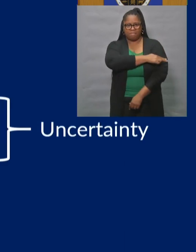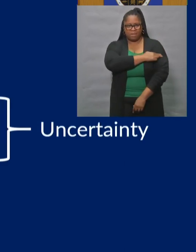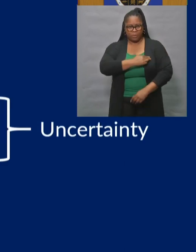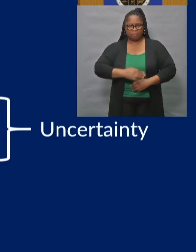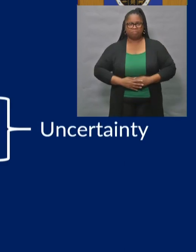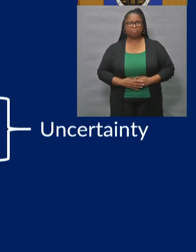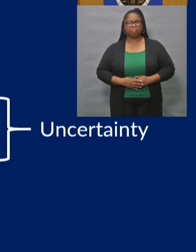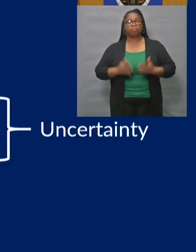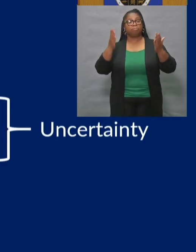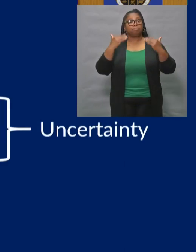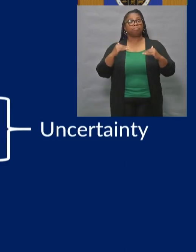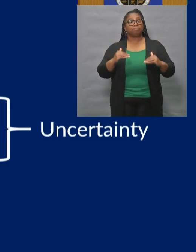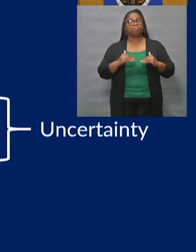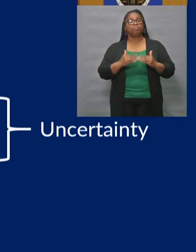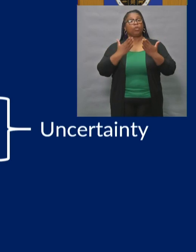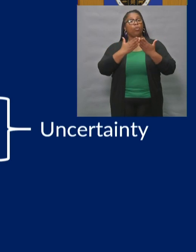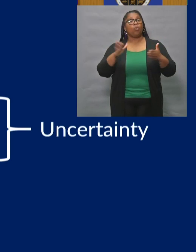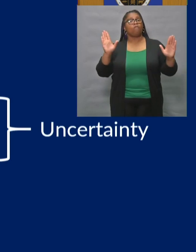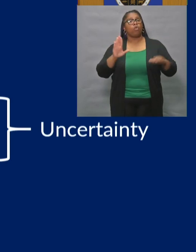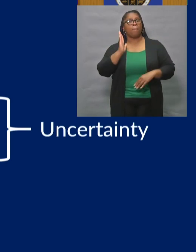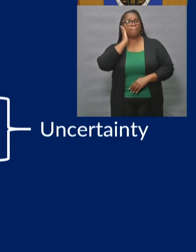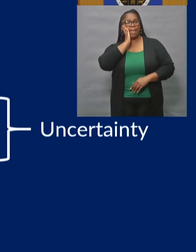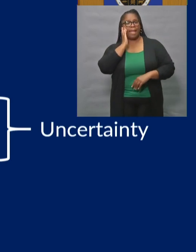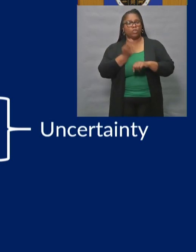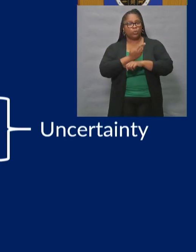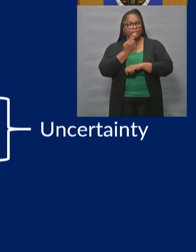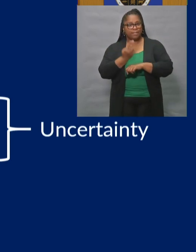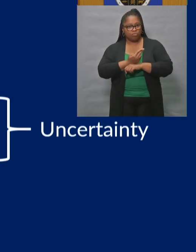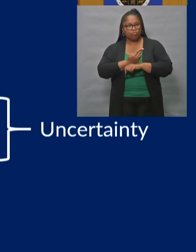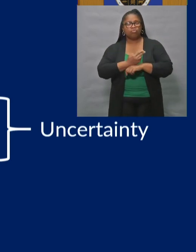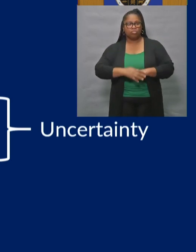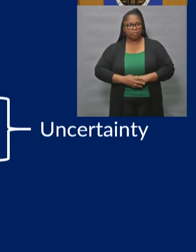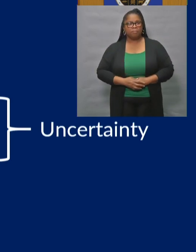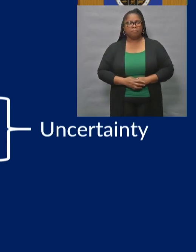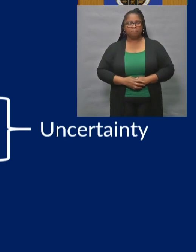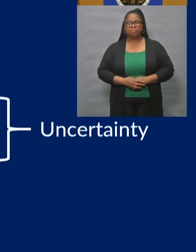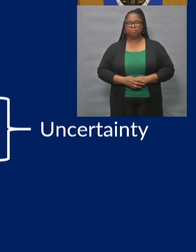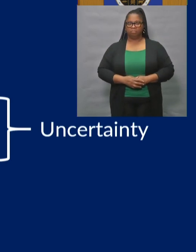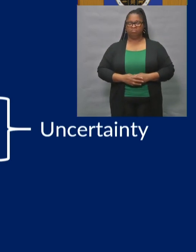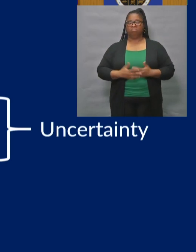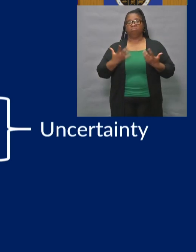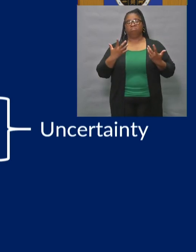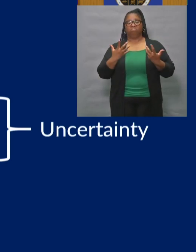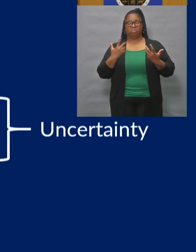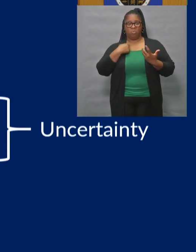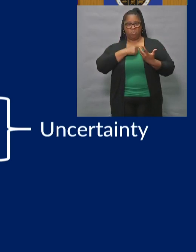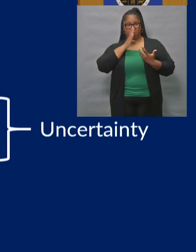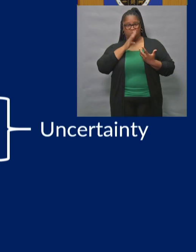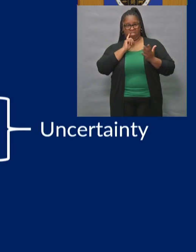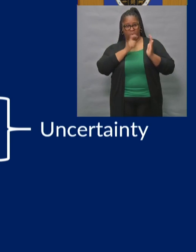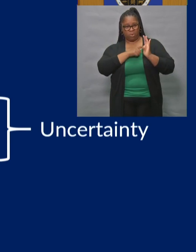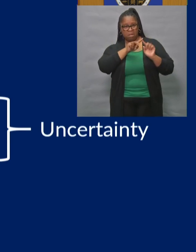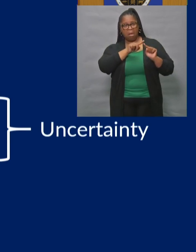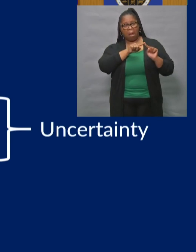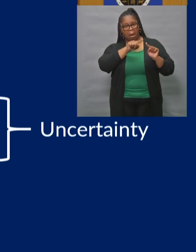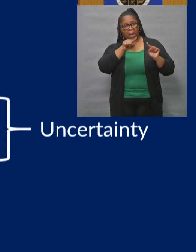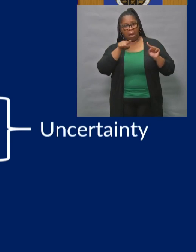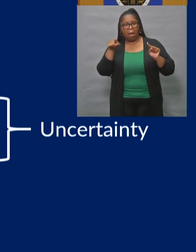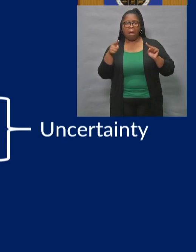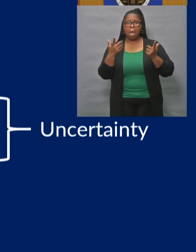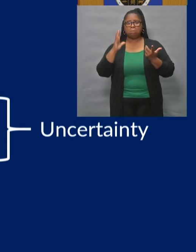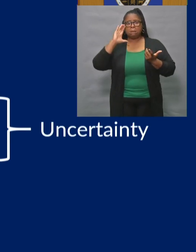see the overall usage of beds. We'll continue to see and predict, based on the model, that we're able to be well positioned